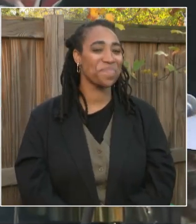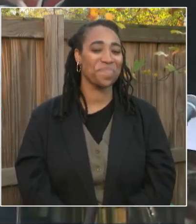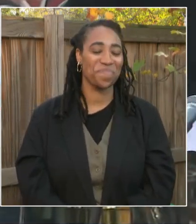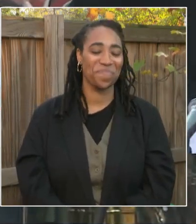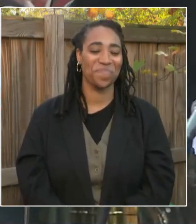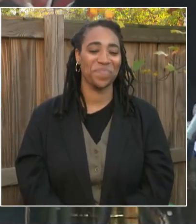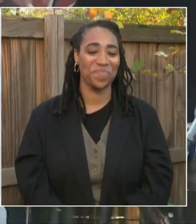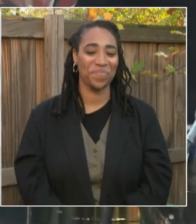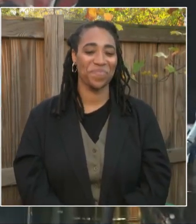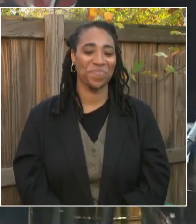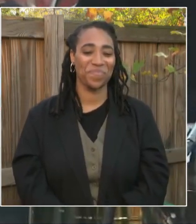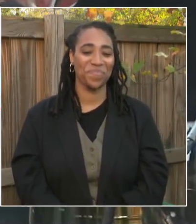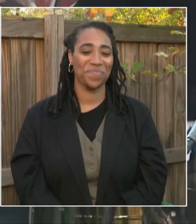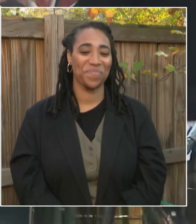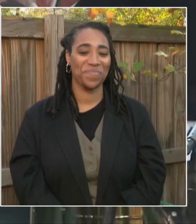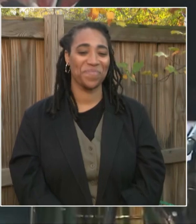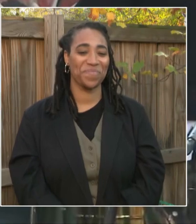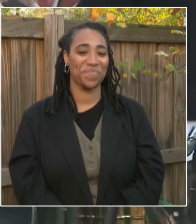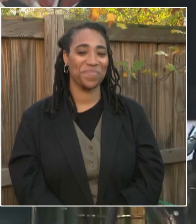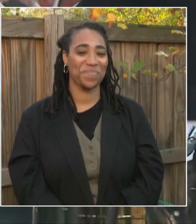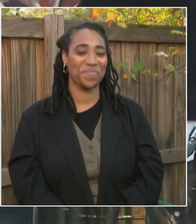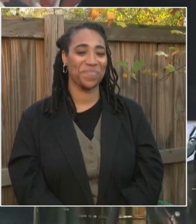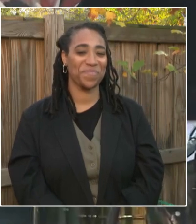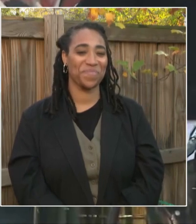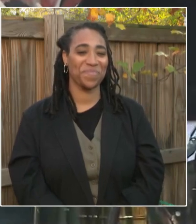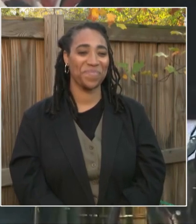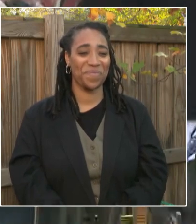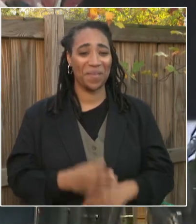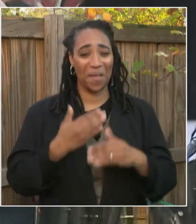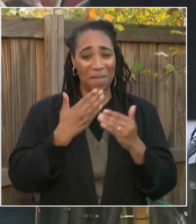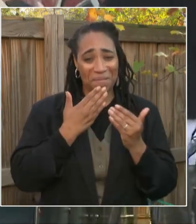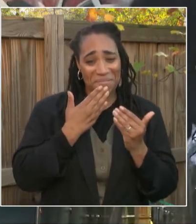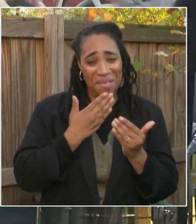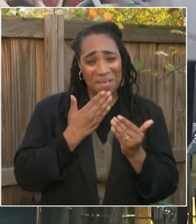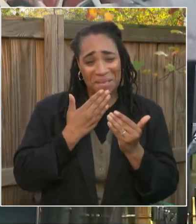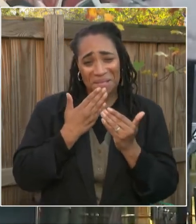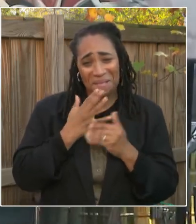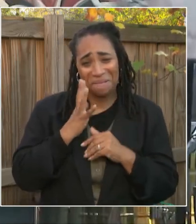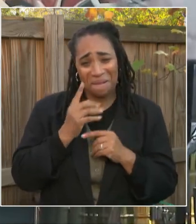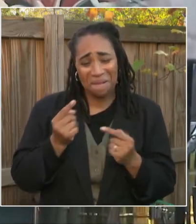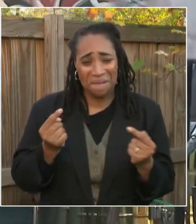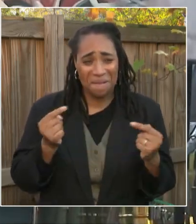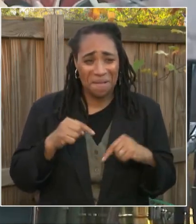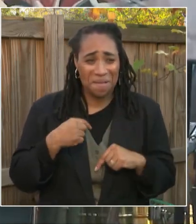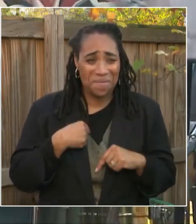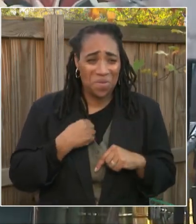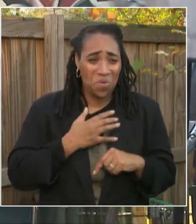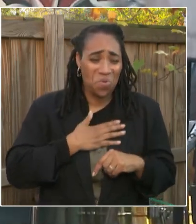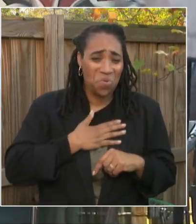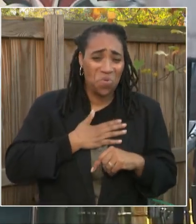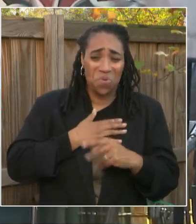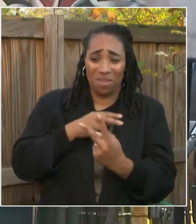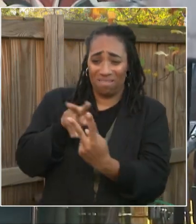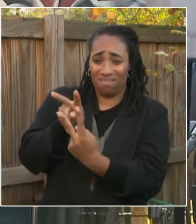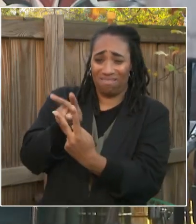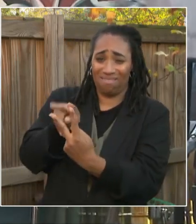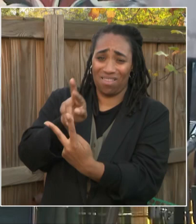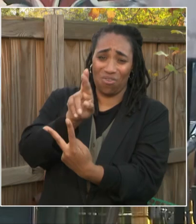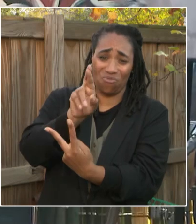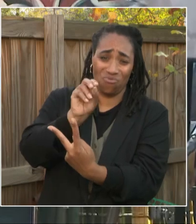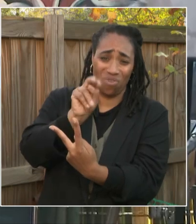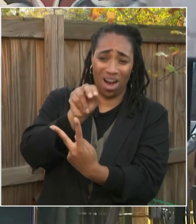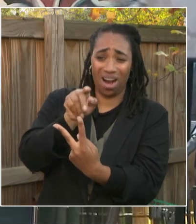DC, I want to thank everybody for being here, man. Ron put in so much hard work, Miss